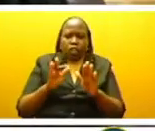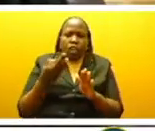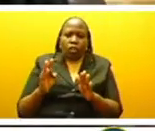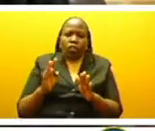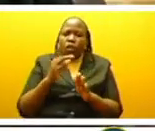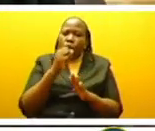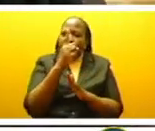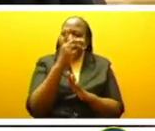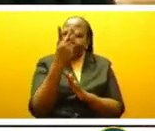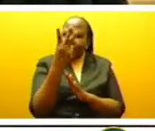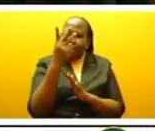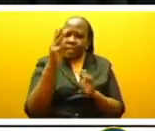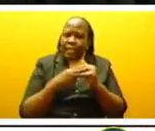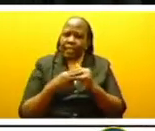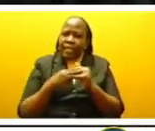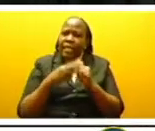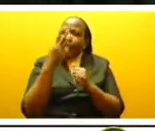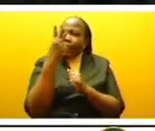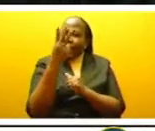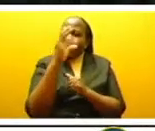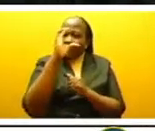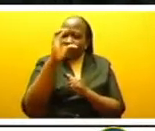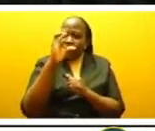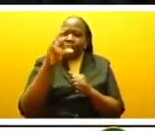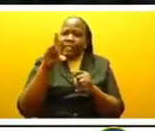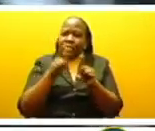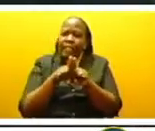but specifically for Article